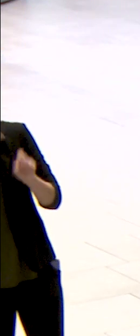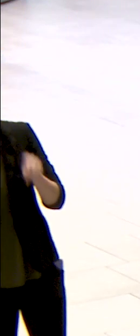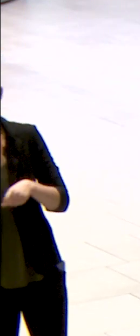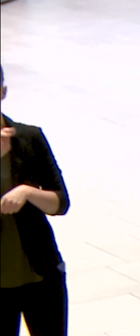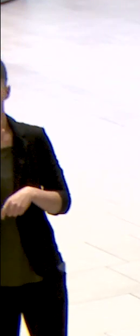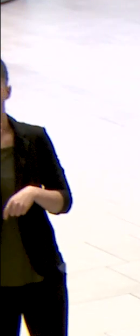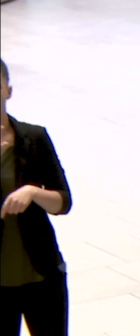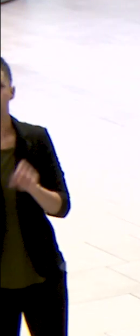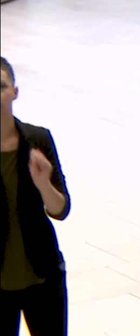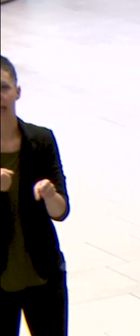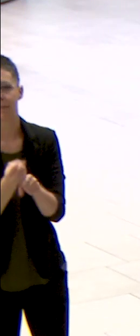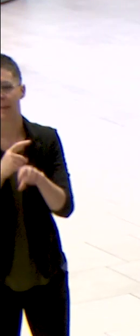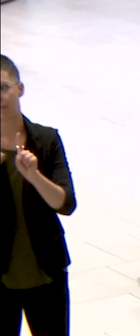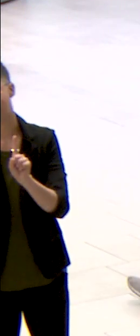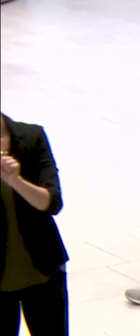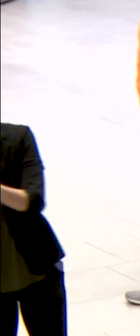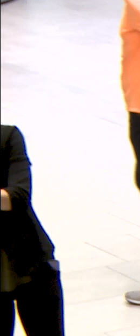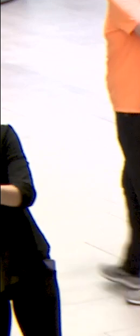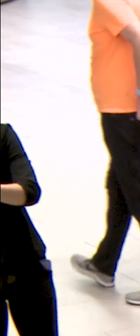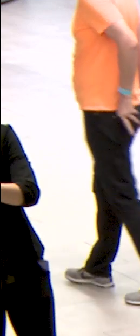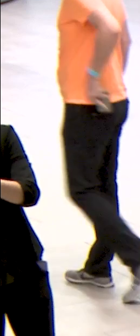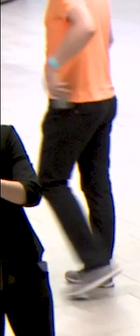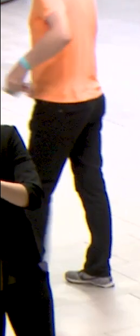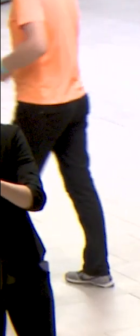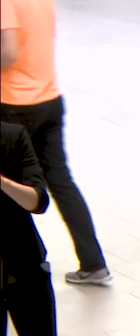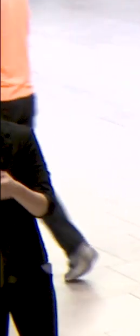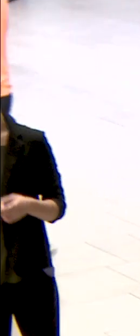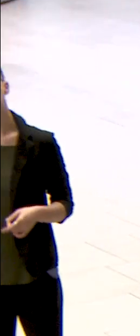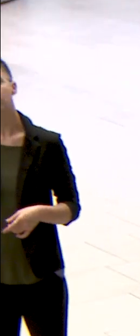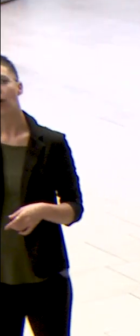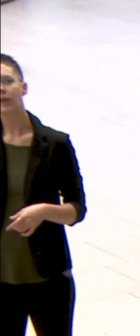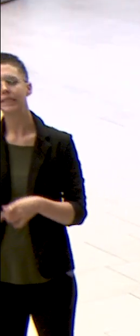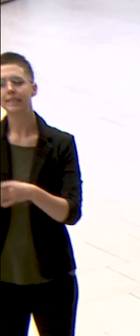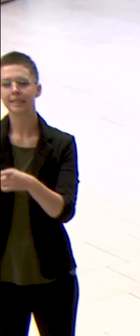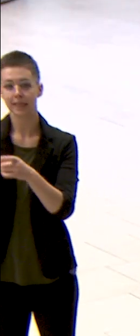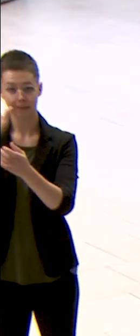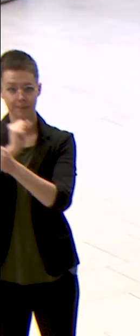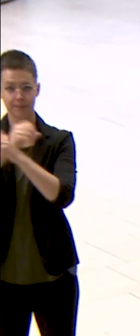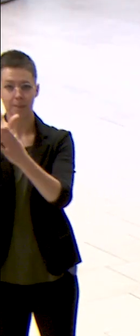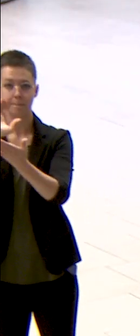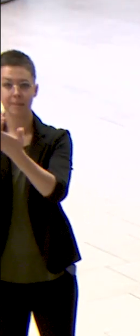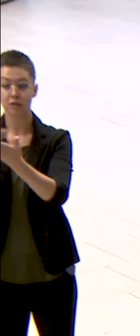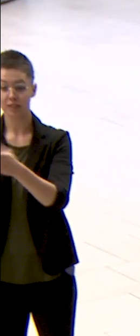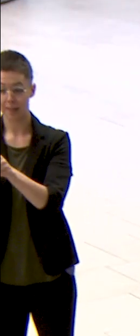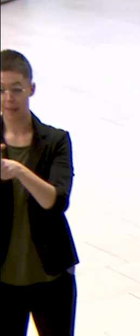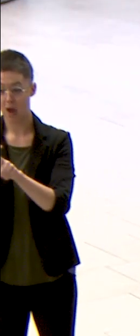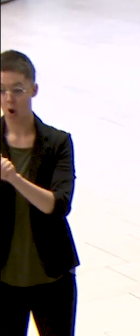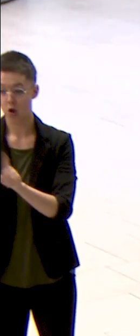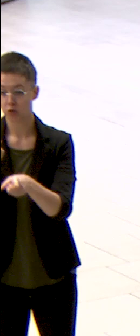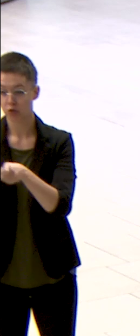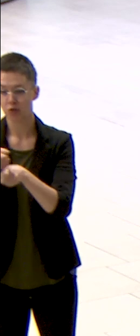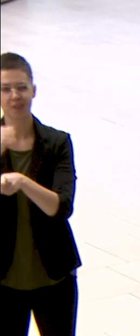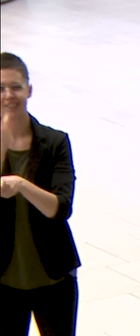make, but that brand couldn't, right? It'd be really awkward for like Sony Pictures to make a cultural joke, it just wouldn't land right, but when it's coming